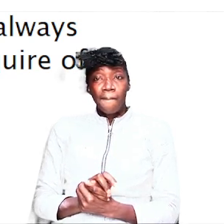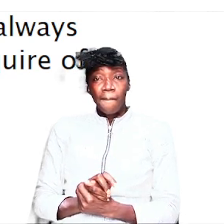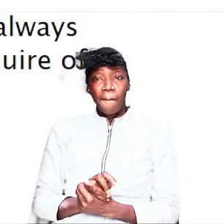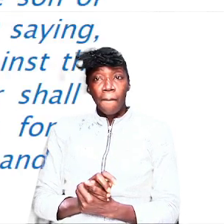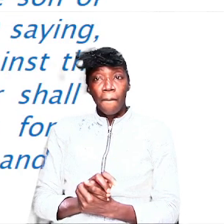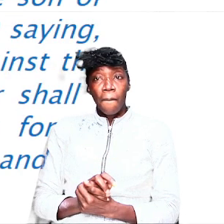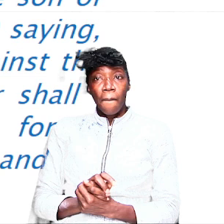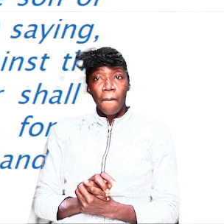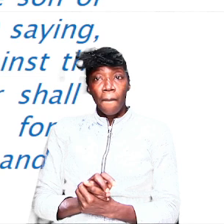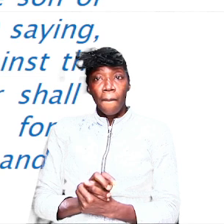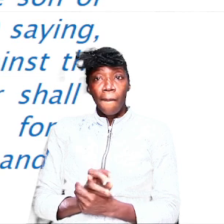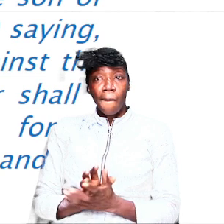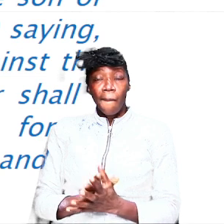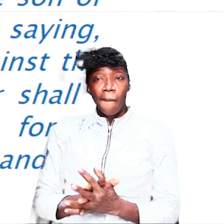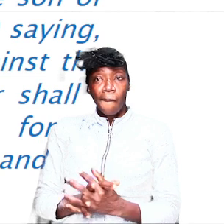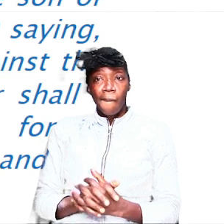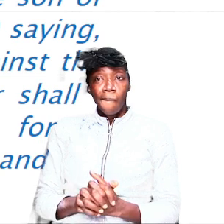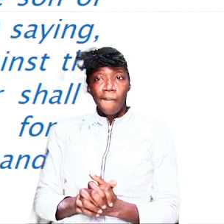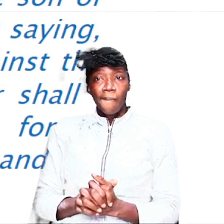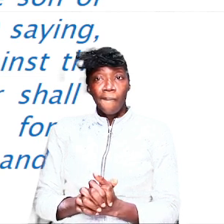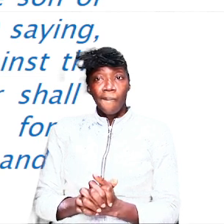Judges,